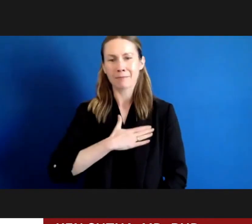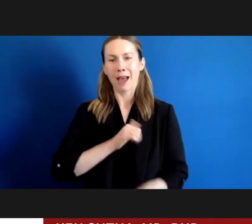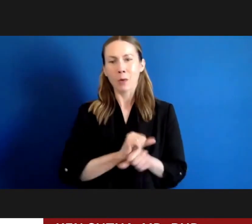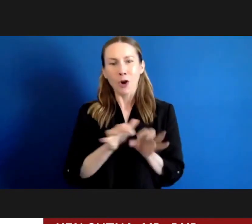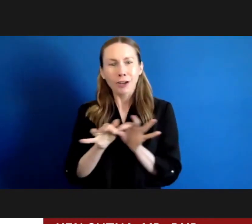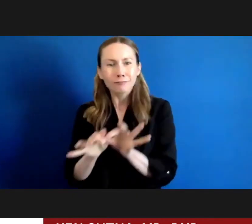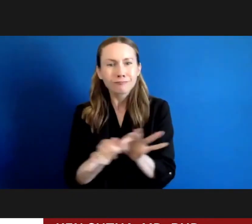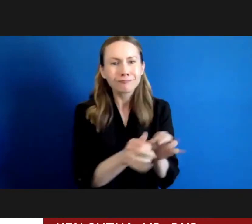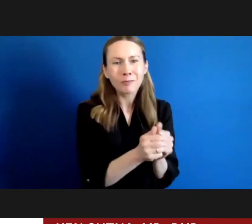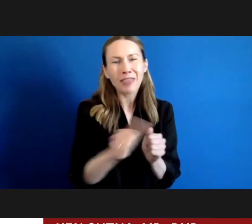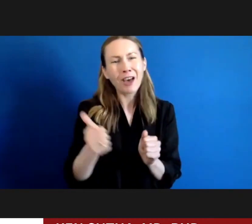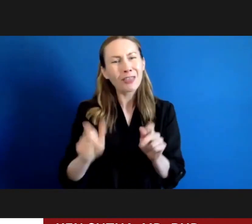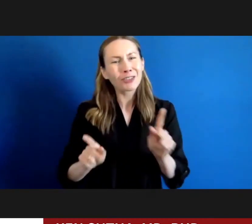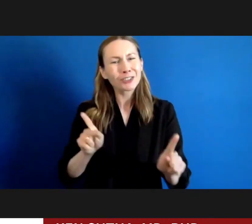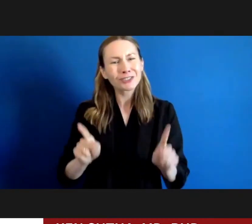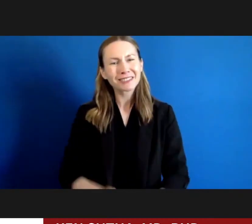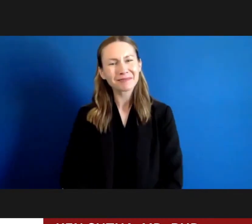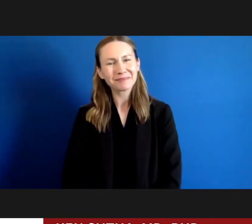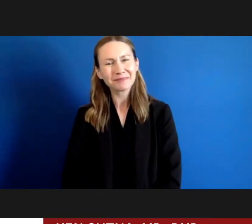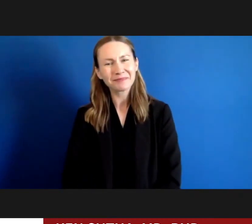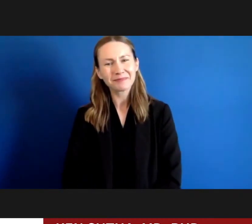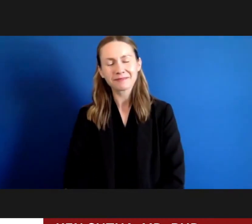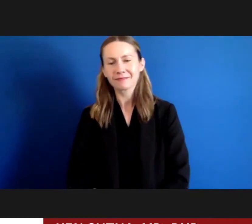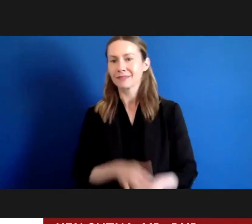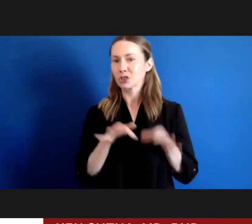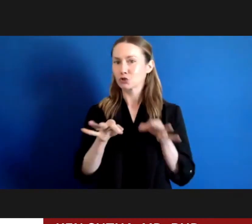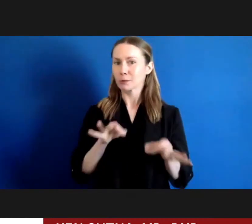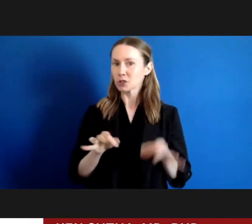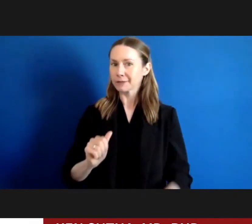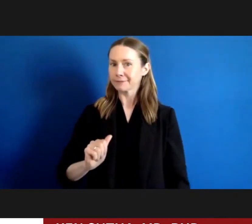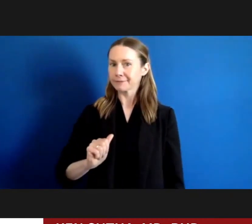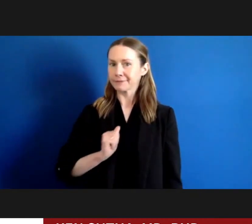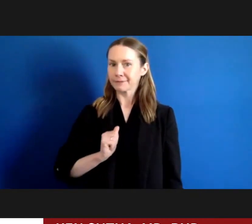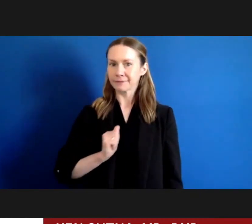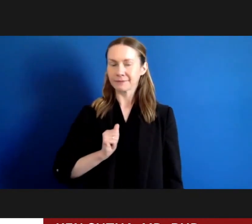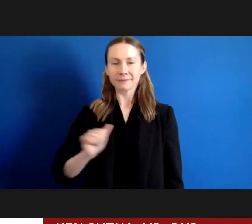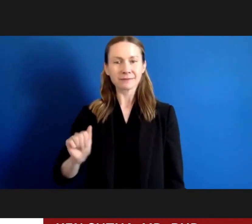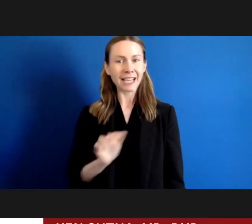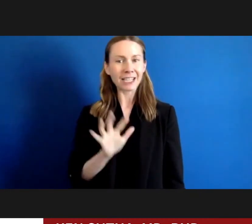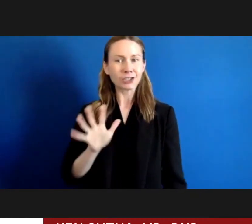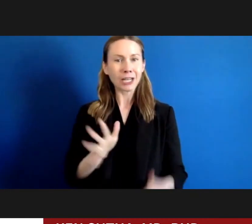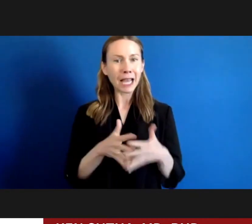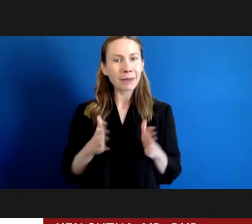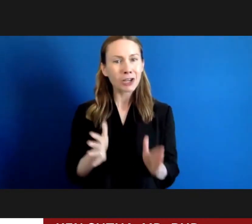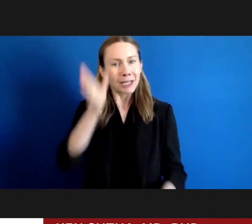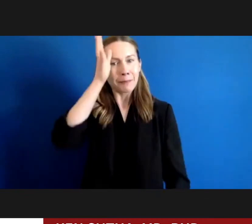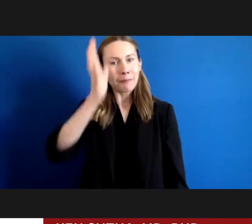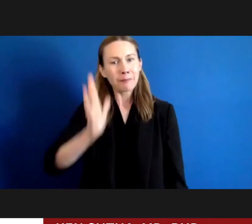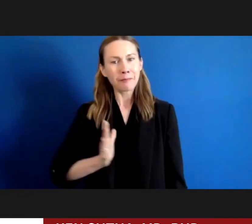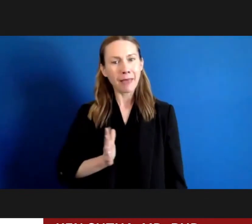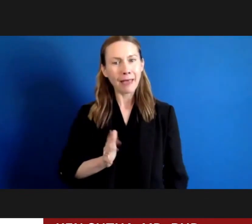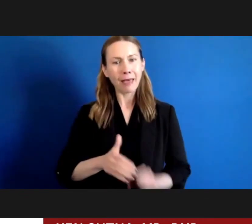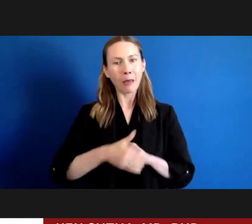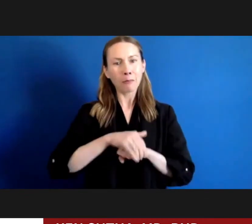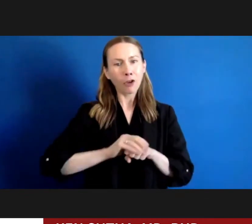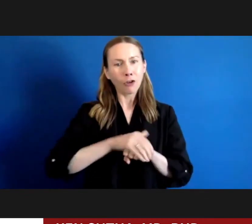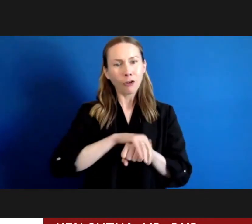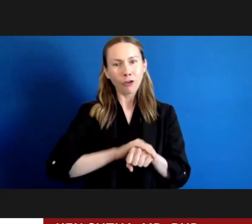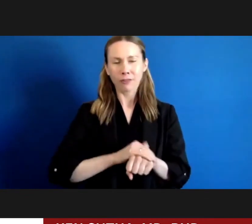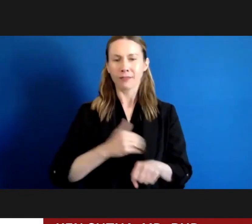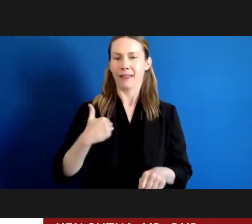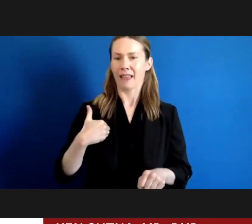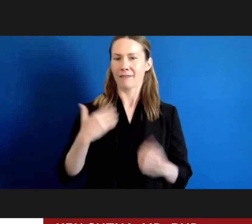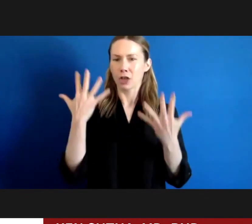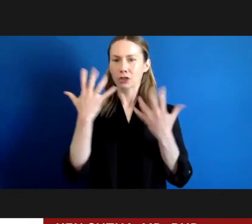others. As a description, I am an Asian American male. I'm bald. I'm wearing a